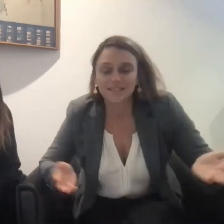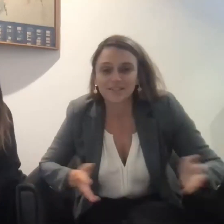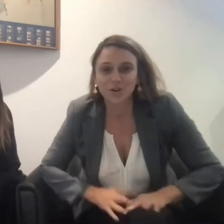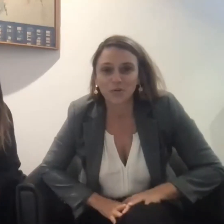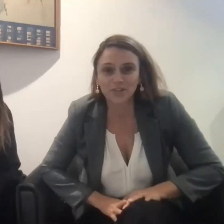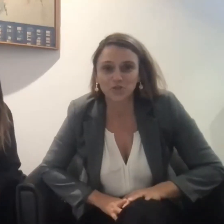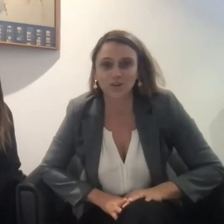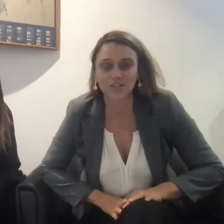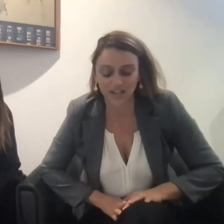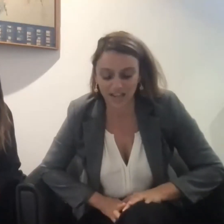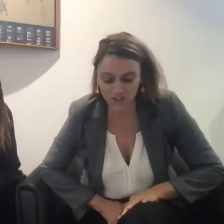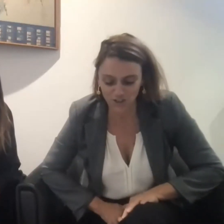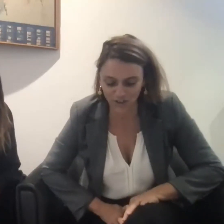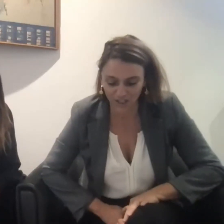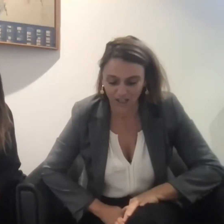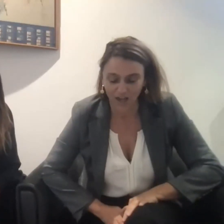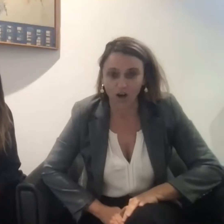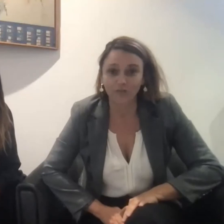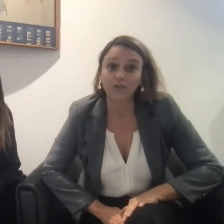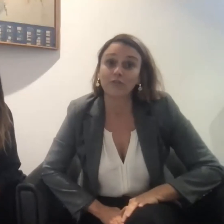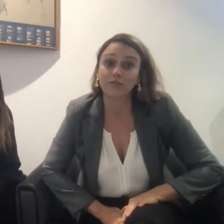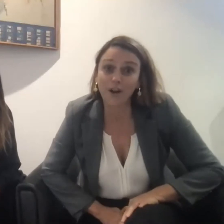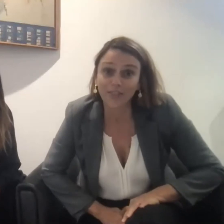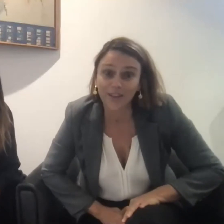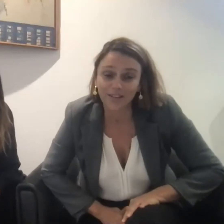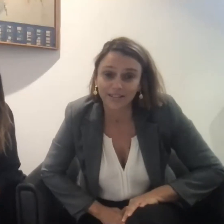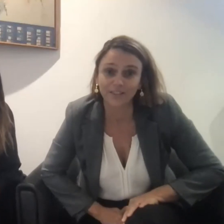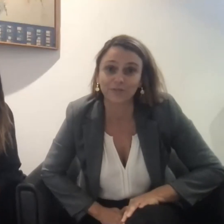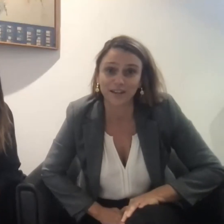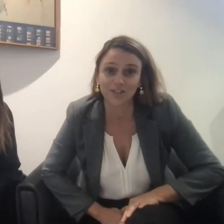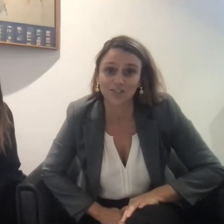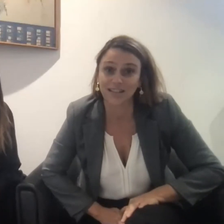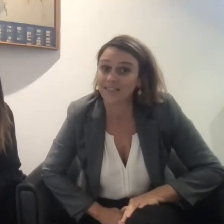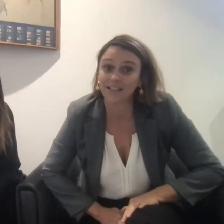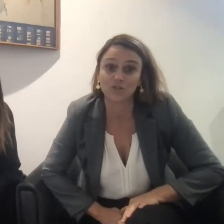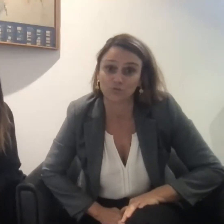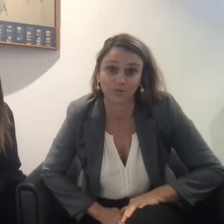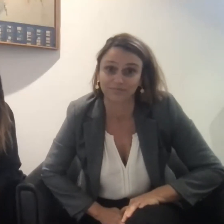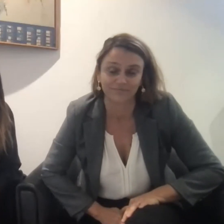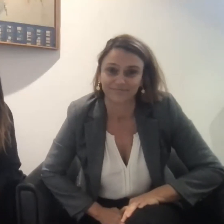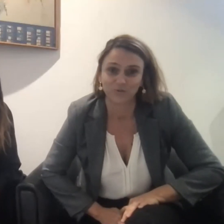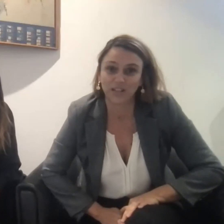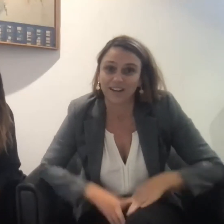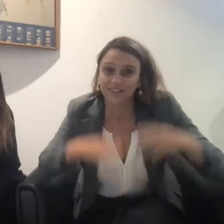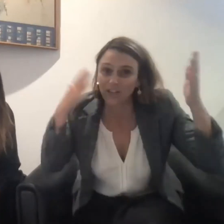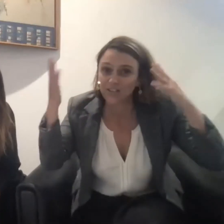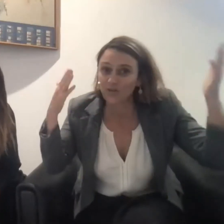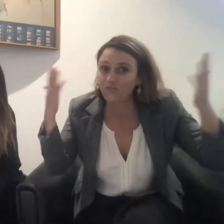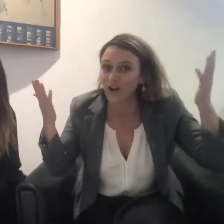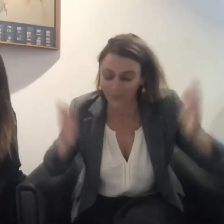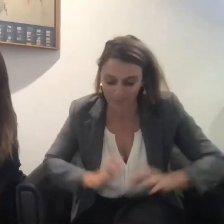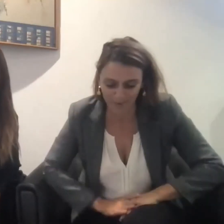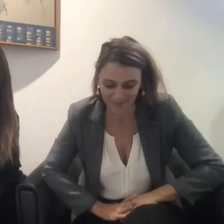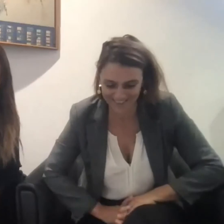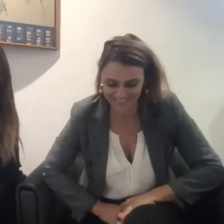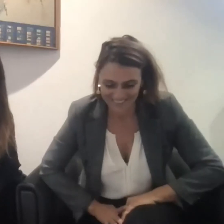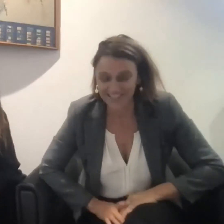For instance, no real translation of fun in French, and that's true. we are not so fun,